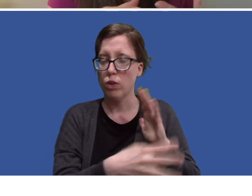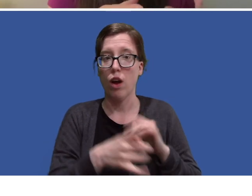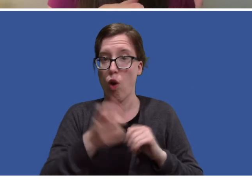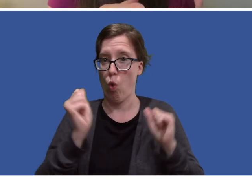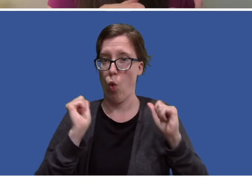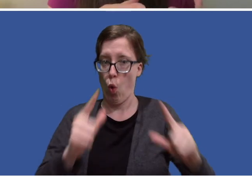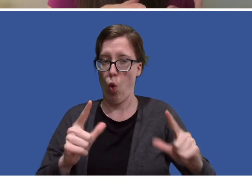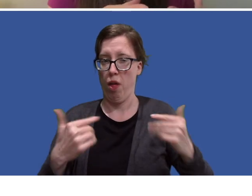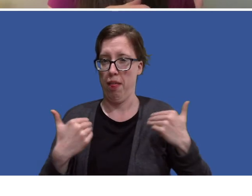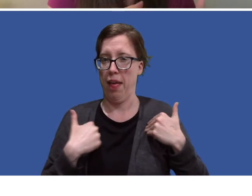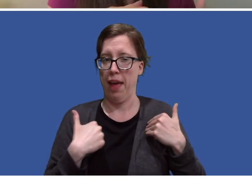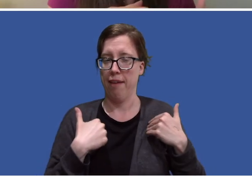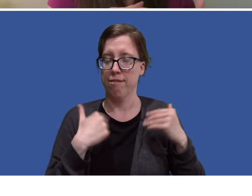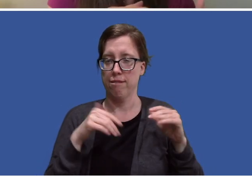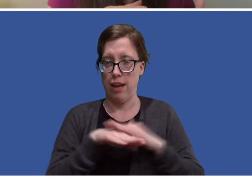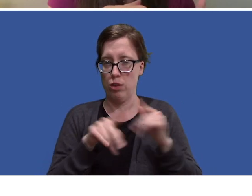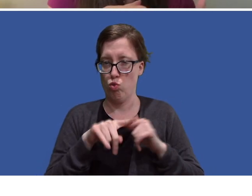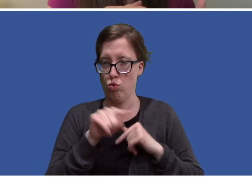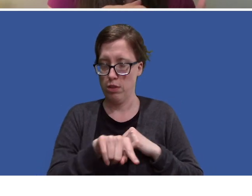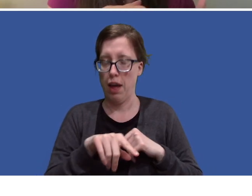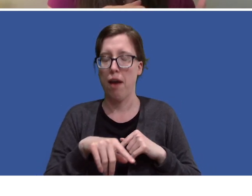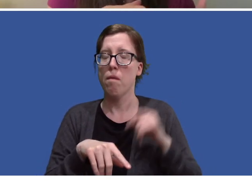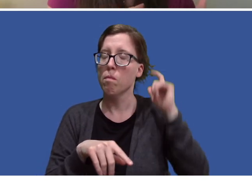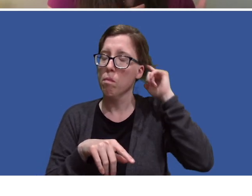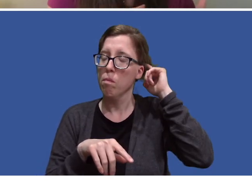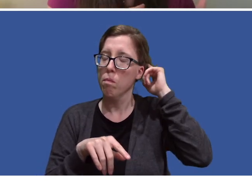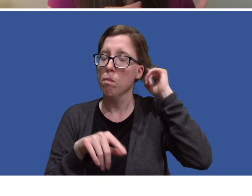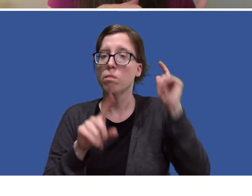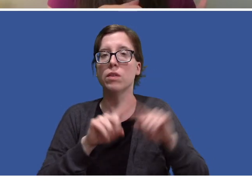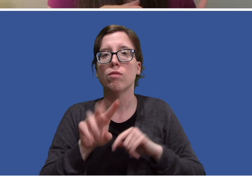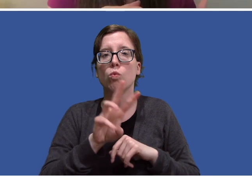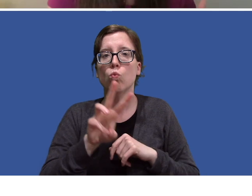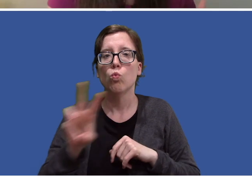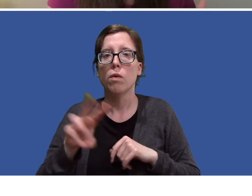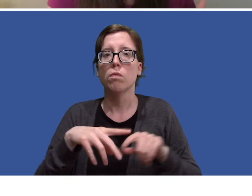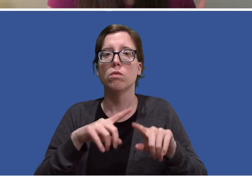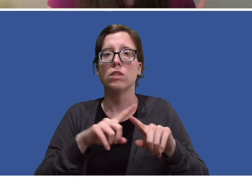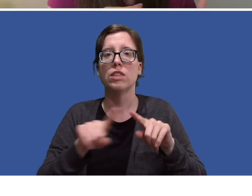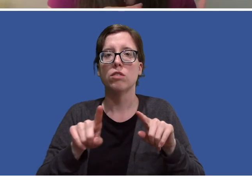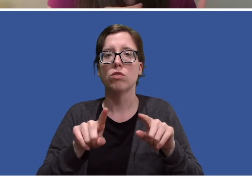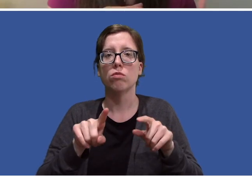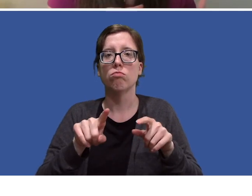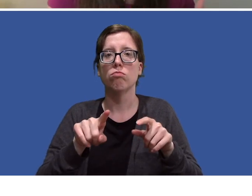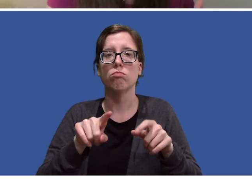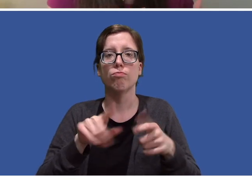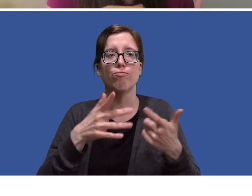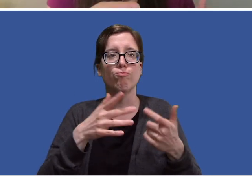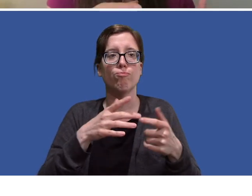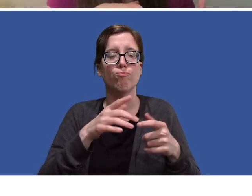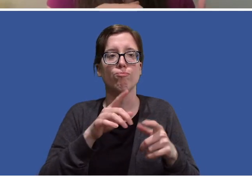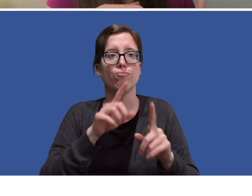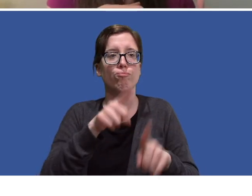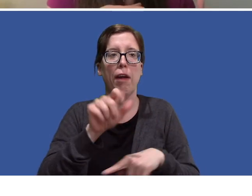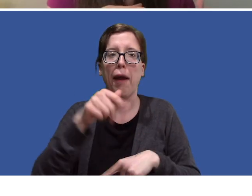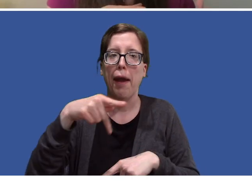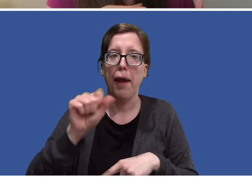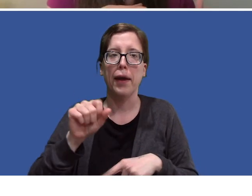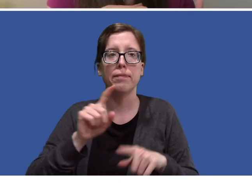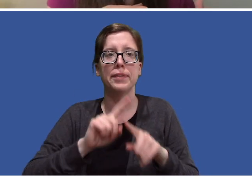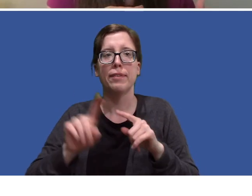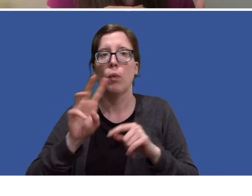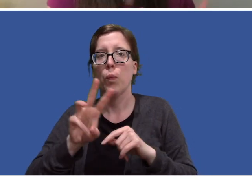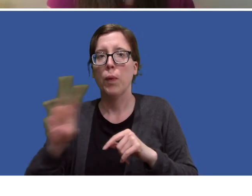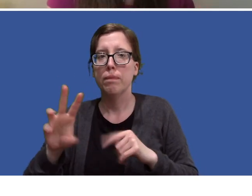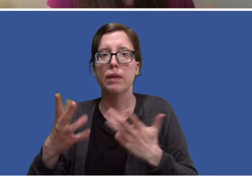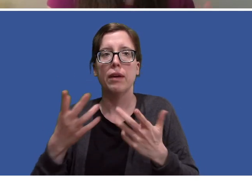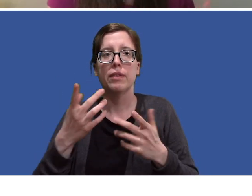or different places that you may visit often, or just ones that you're going to